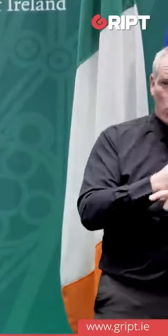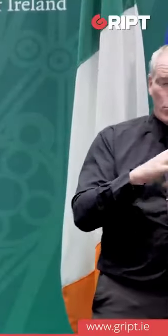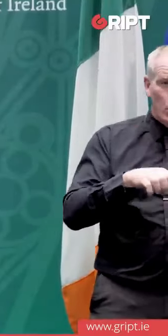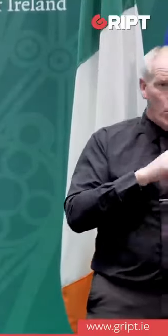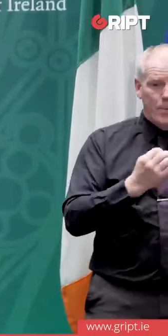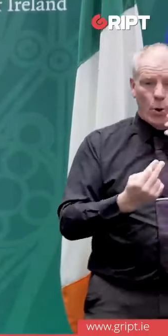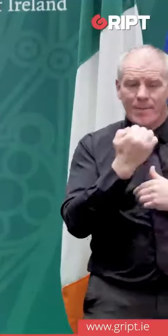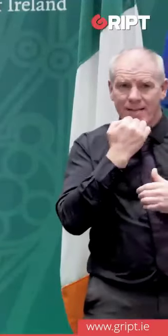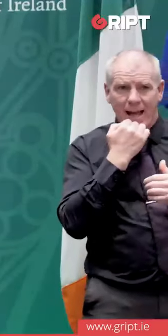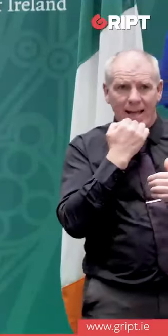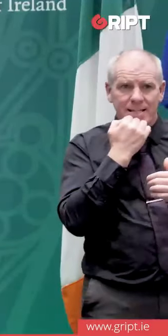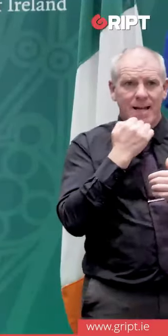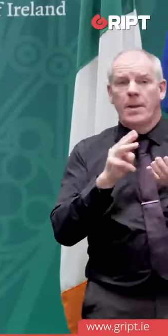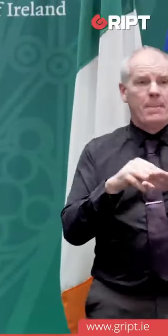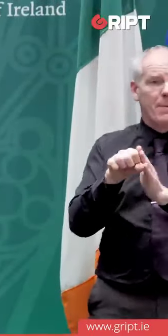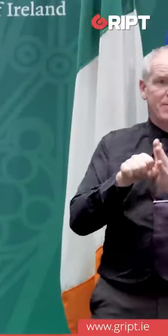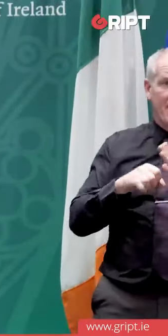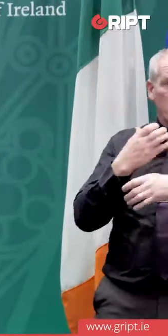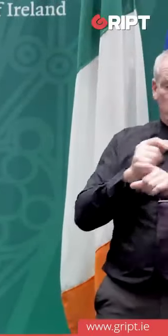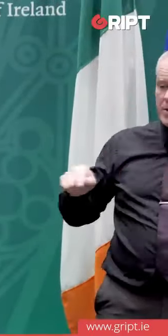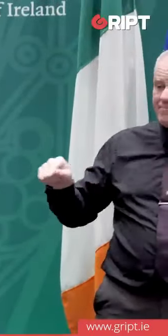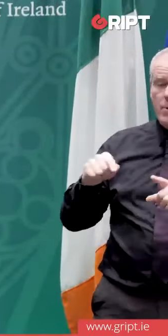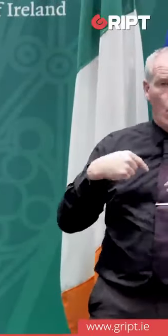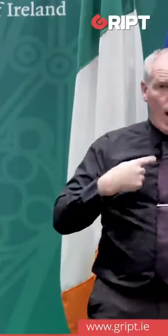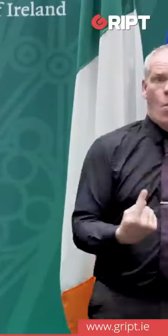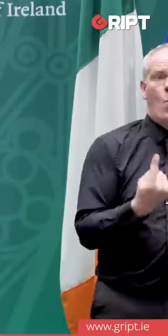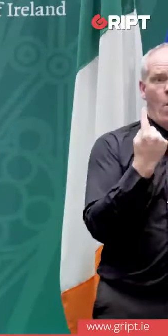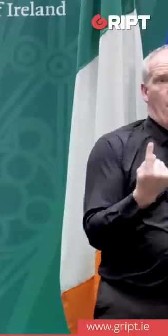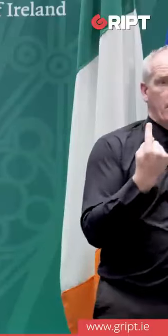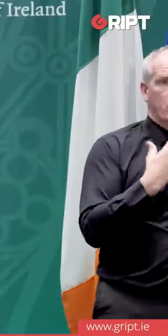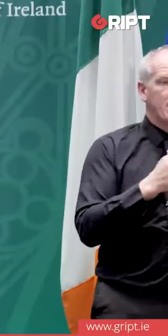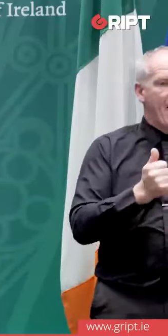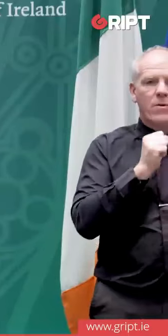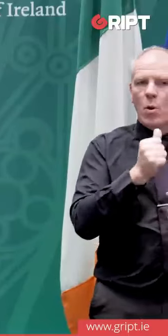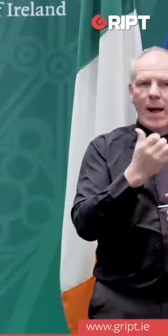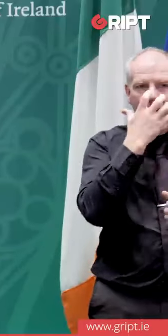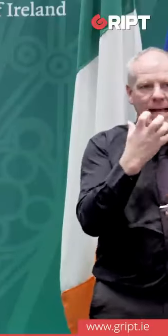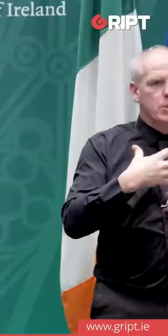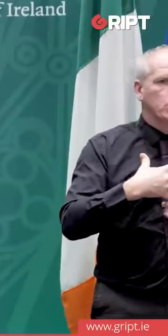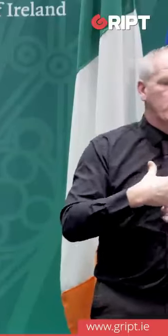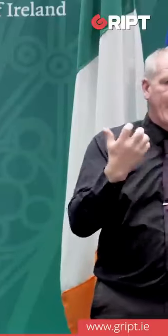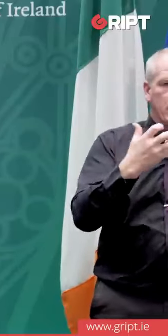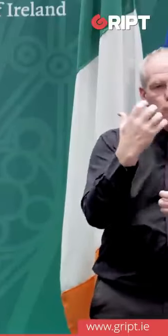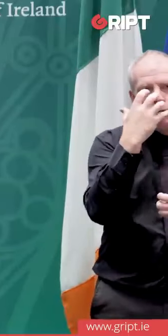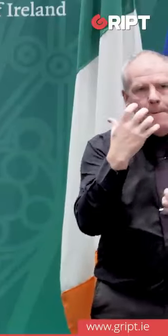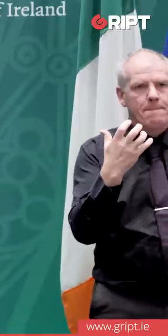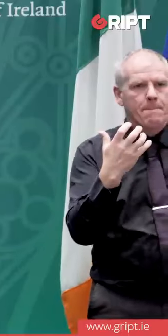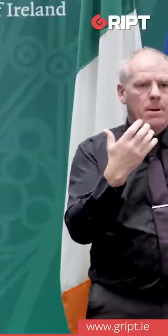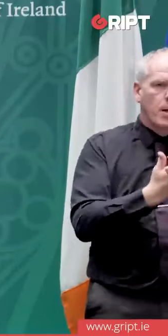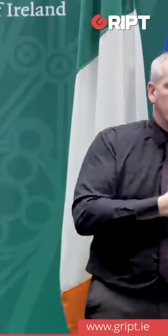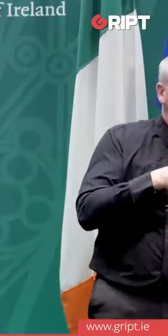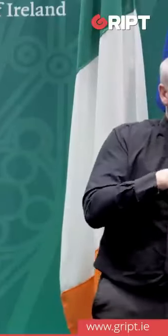to update our incitement legislation, as I said we are the only country to not have hate crime and hate incitement to hatred legislation,